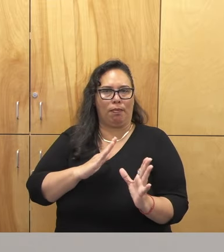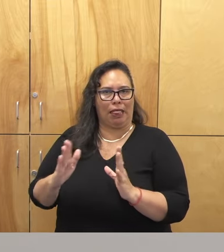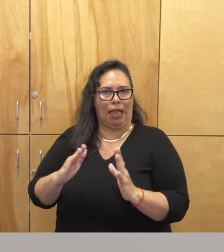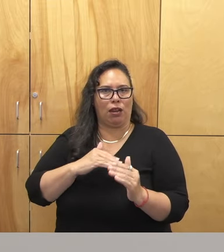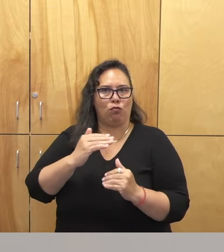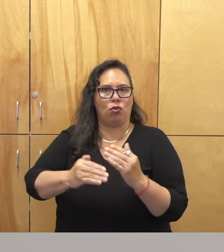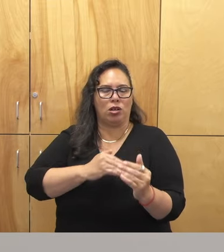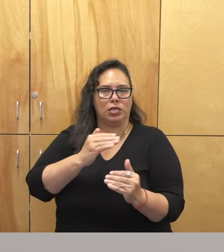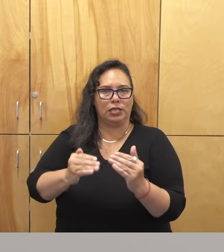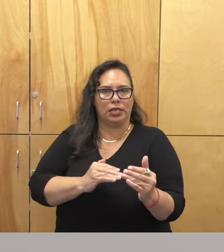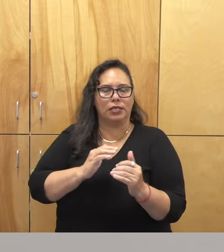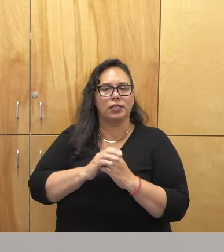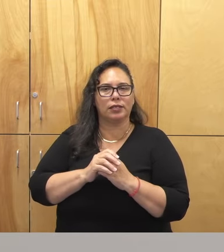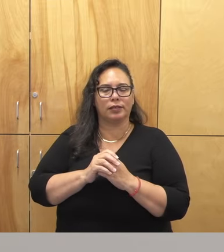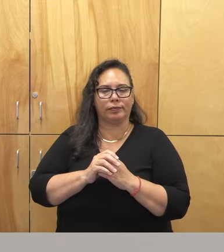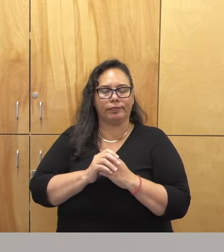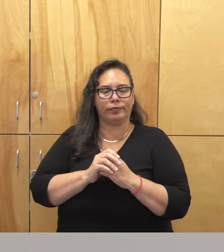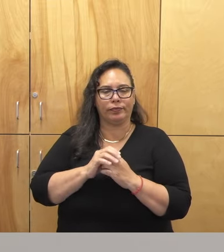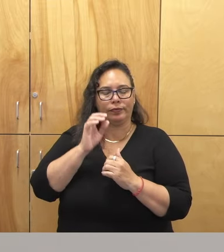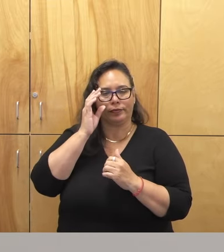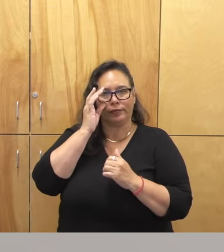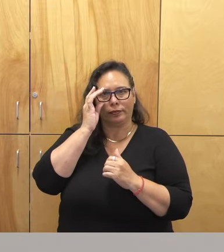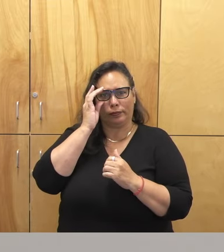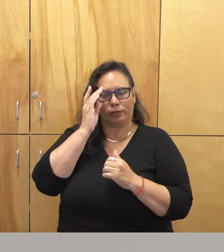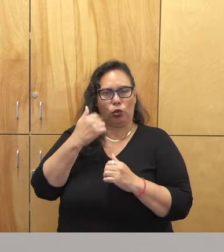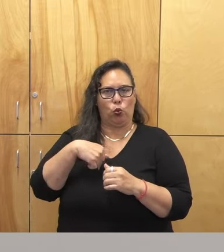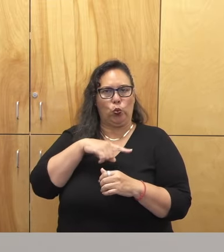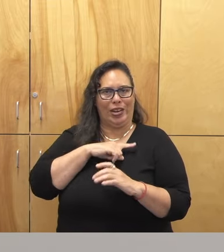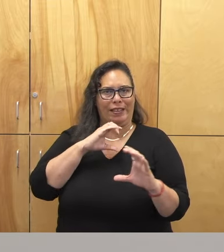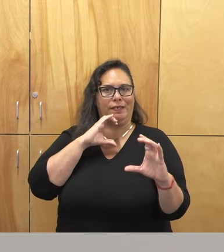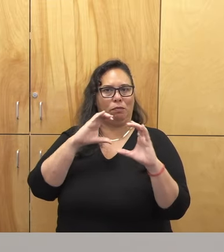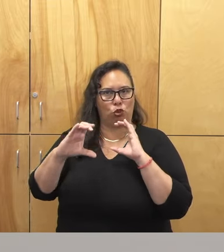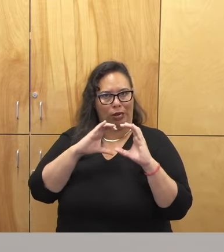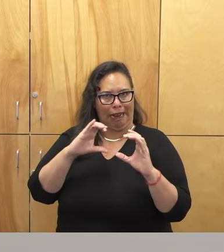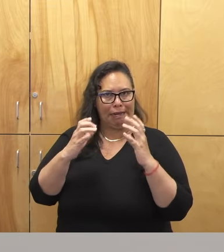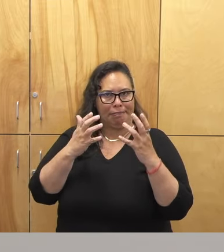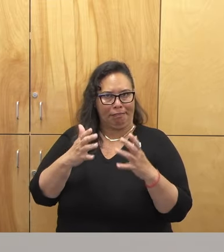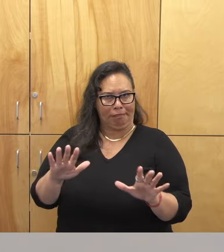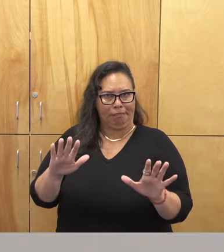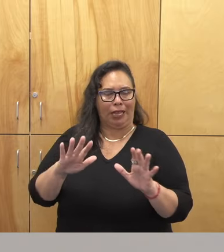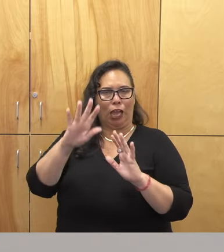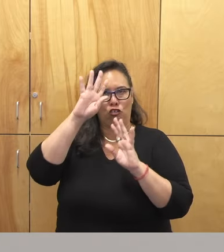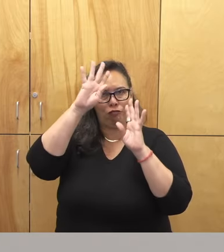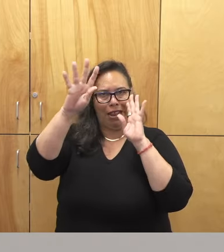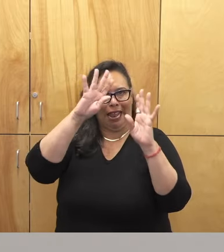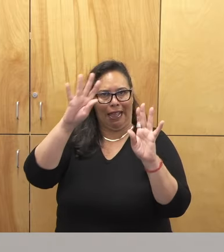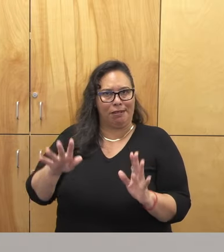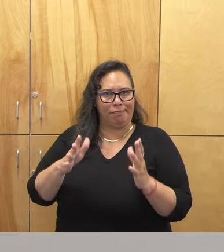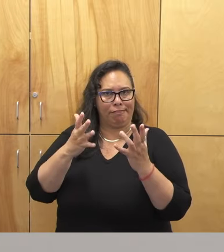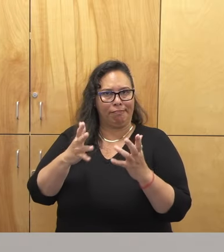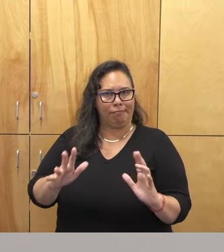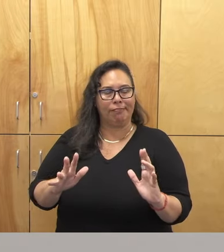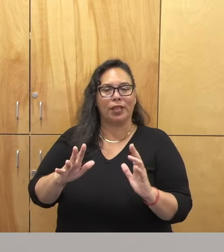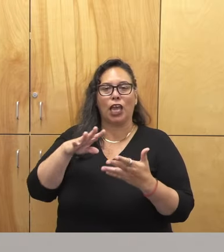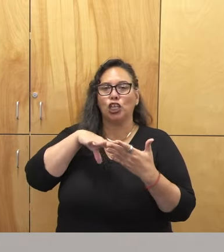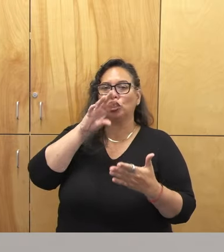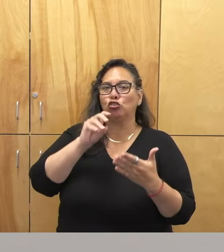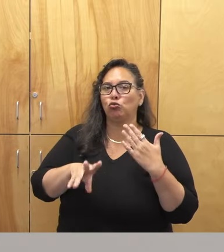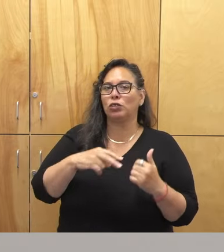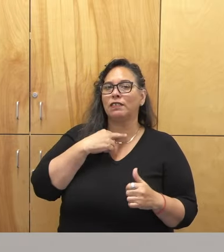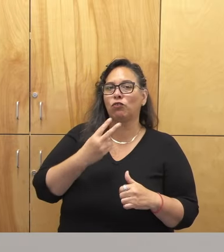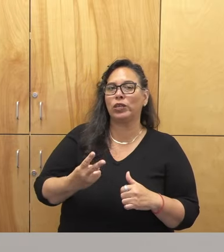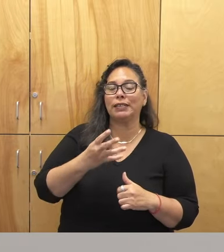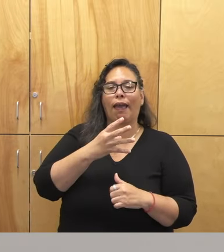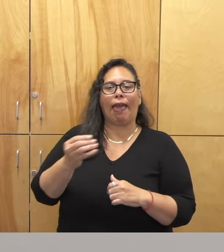process, we've communicated and created not only student voice, but community